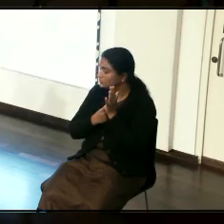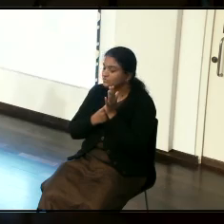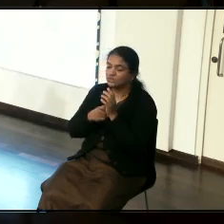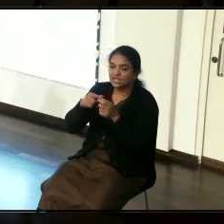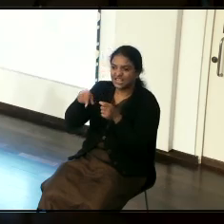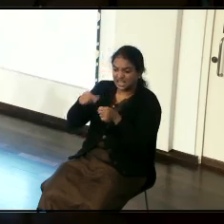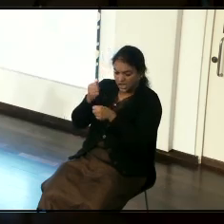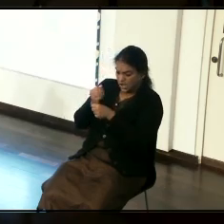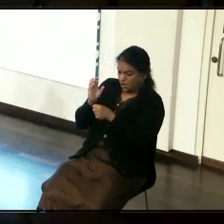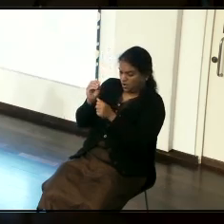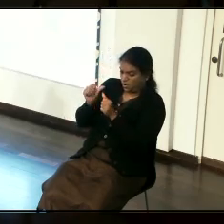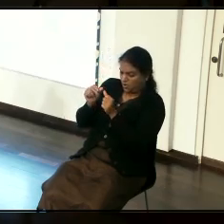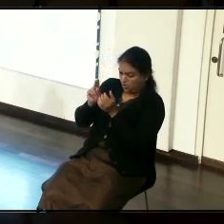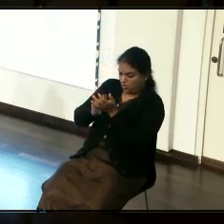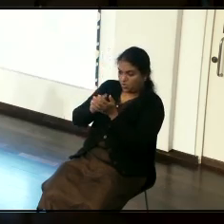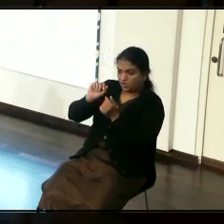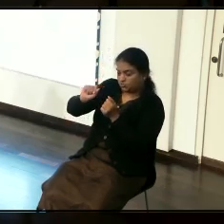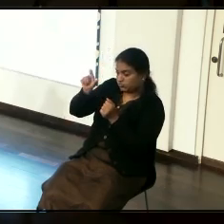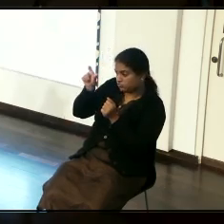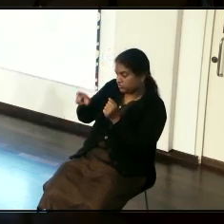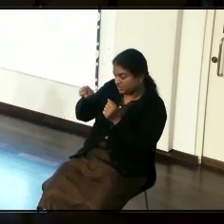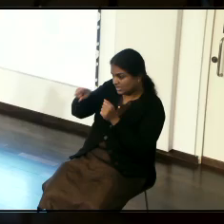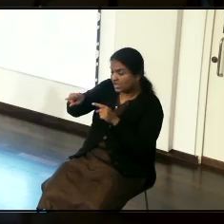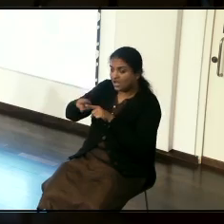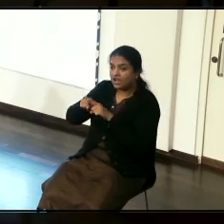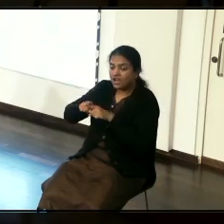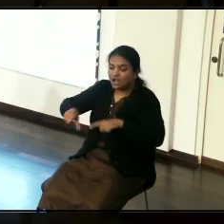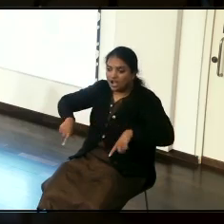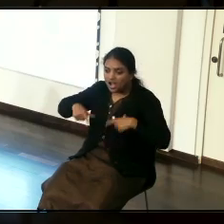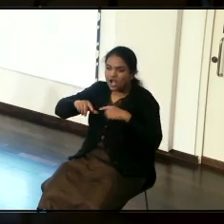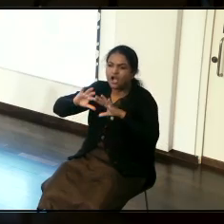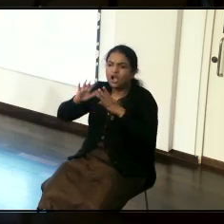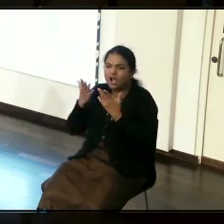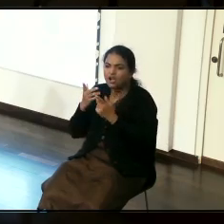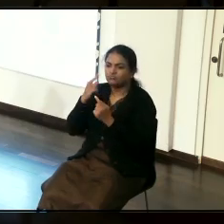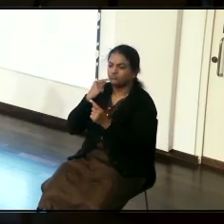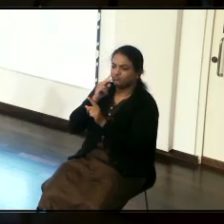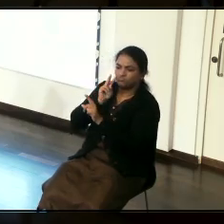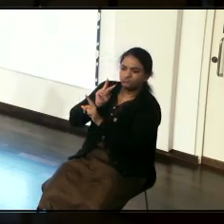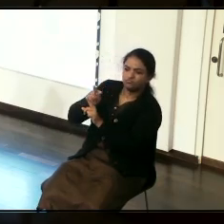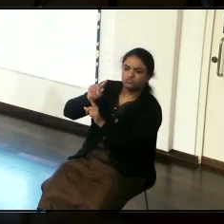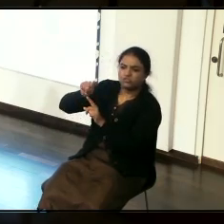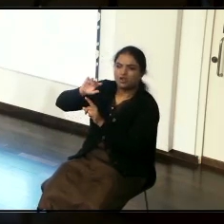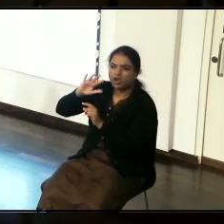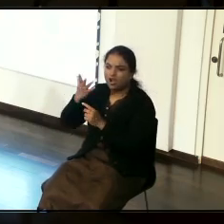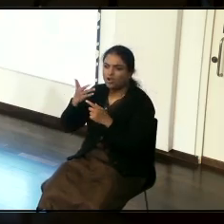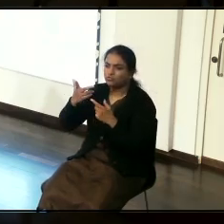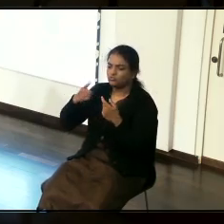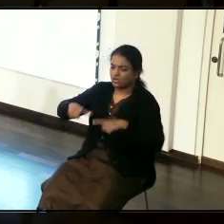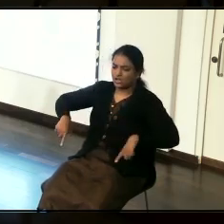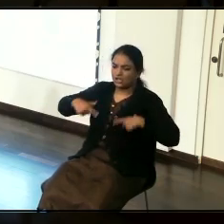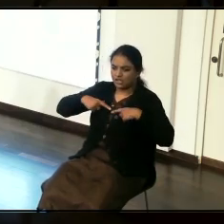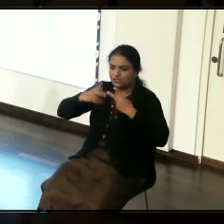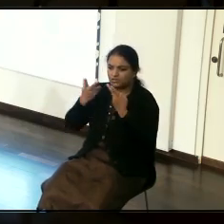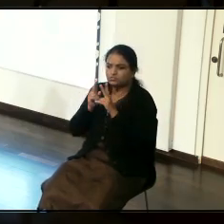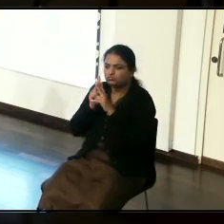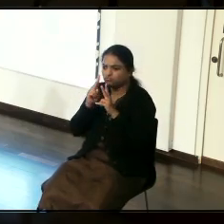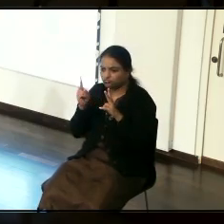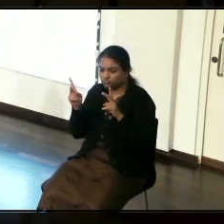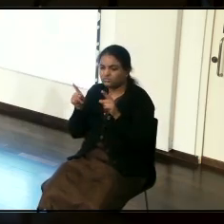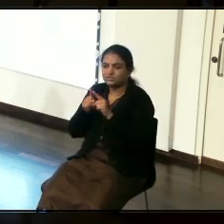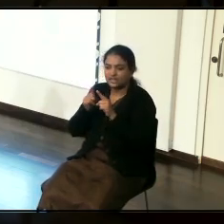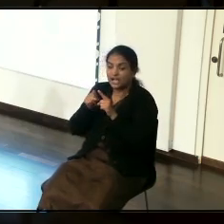identities occupy a liminal space, the realm of the simultaneously indigenous and cosmopolitan.